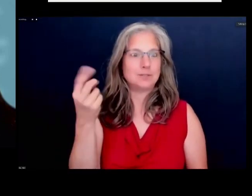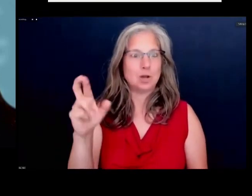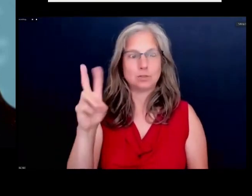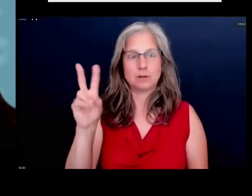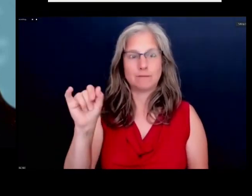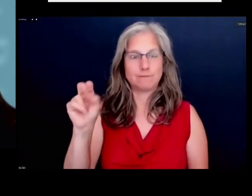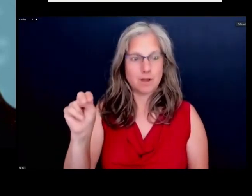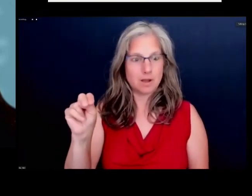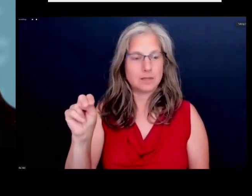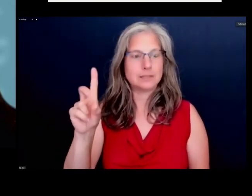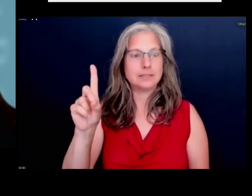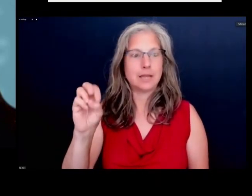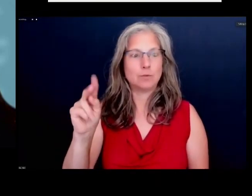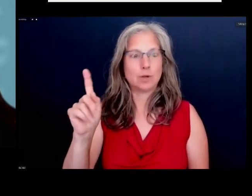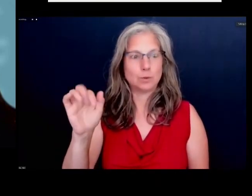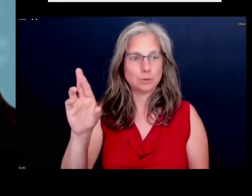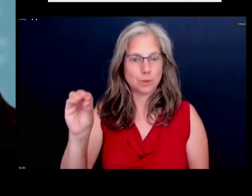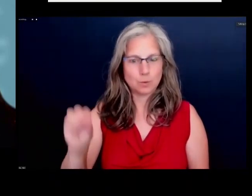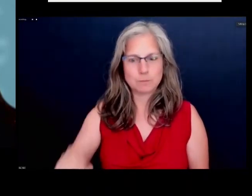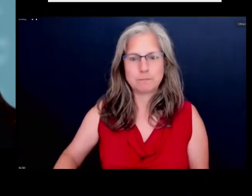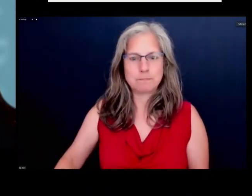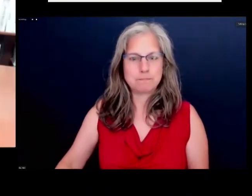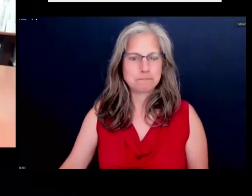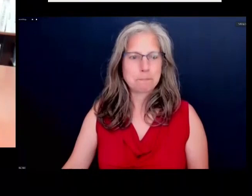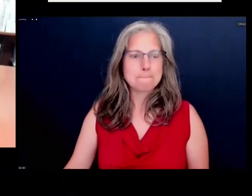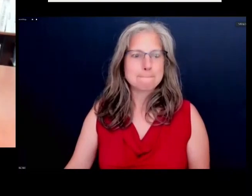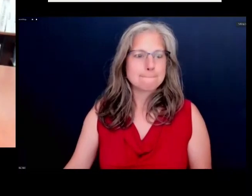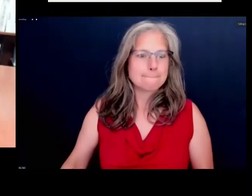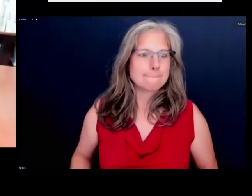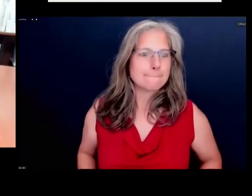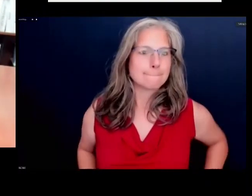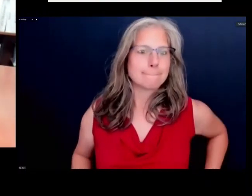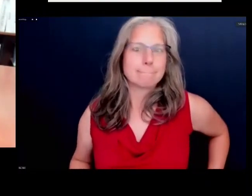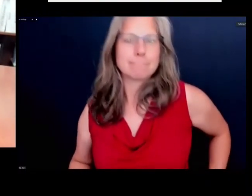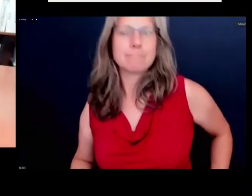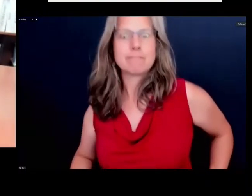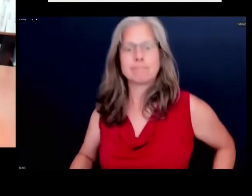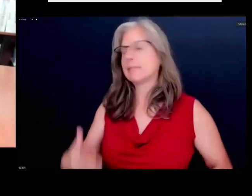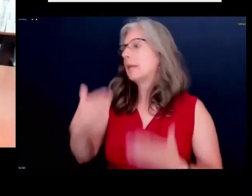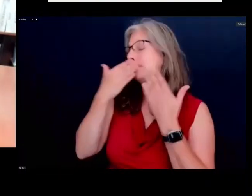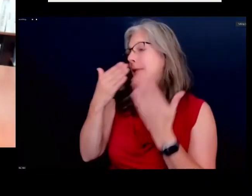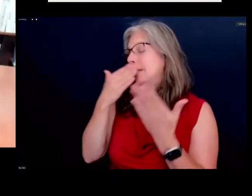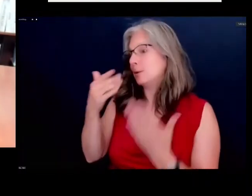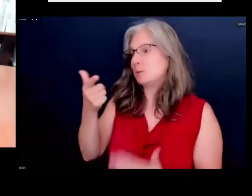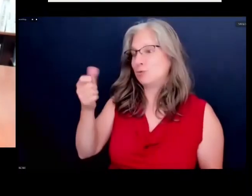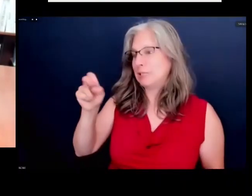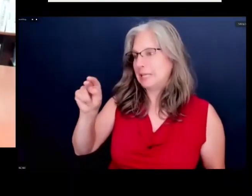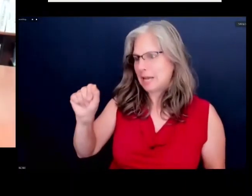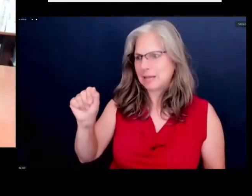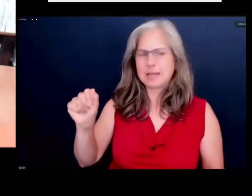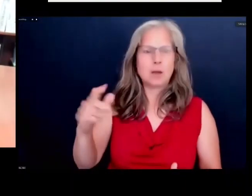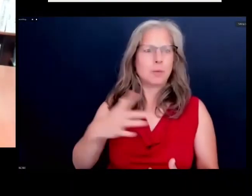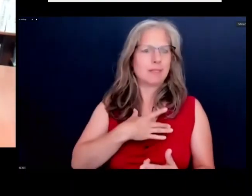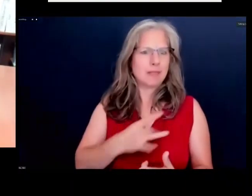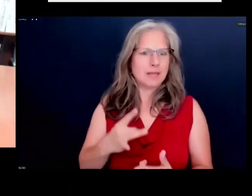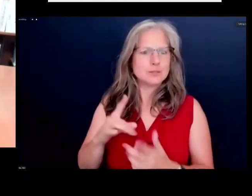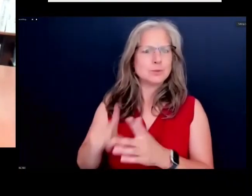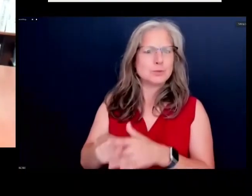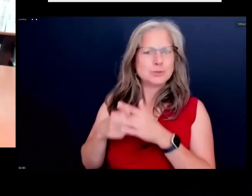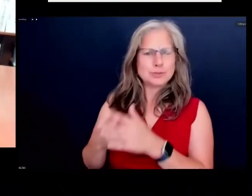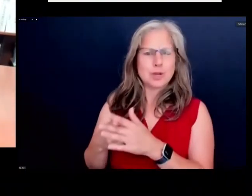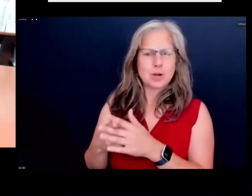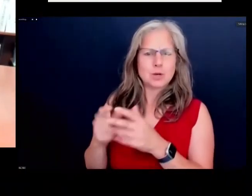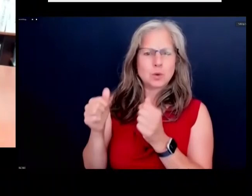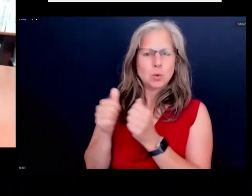Health Director, Dr. Vaughn Do Reynoso. Good morning, and thank you, Gina. I'd like to